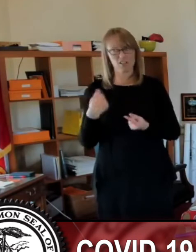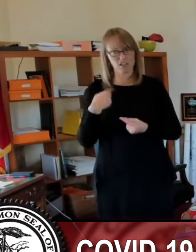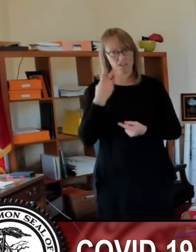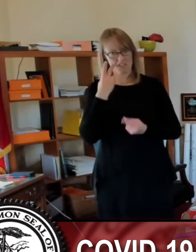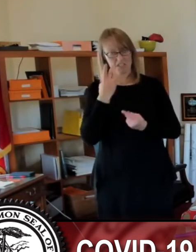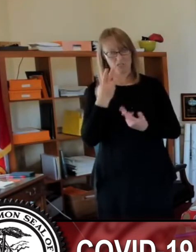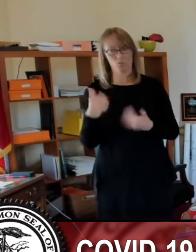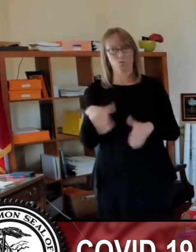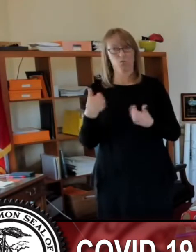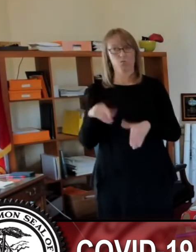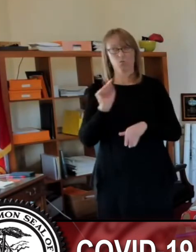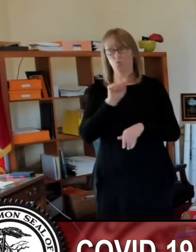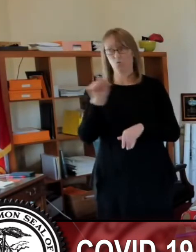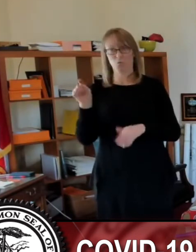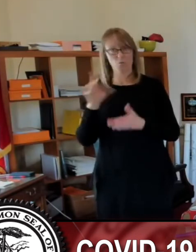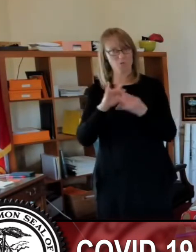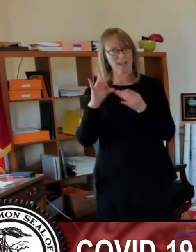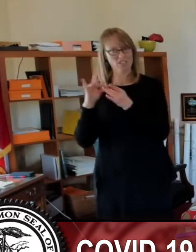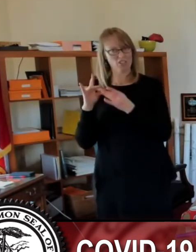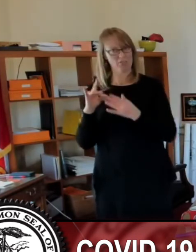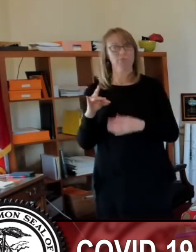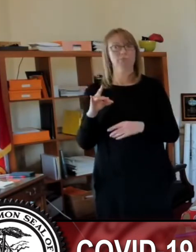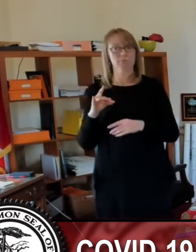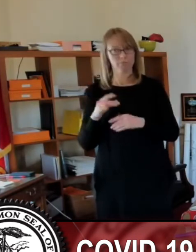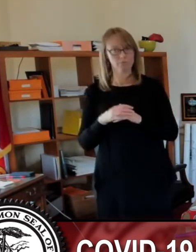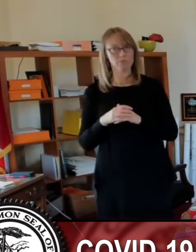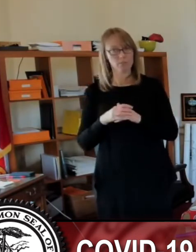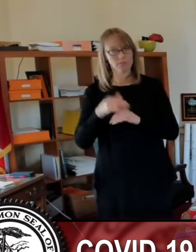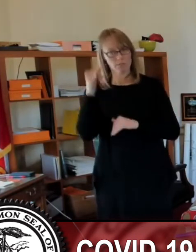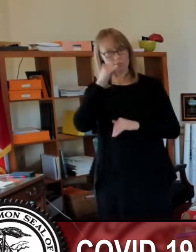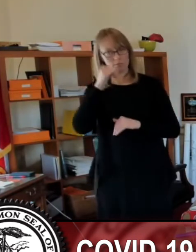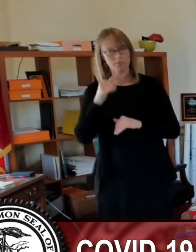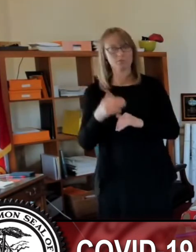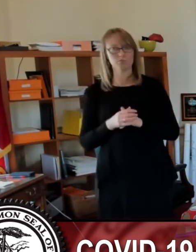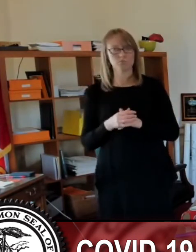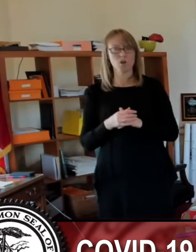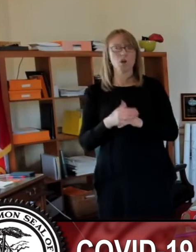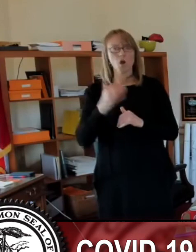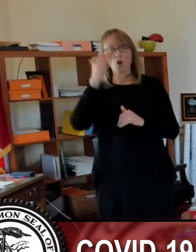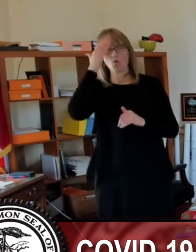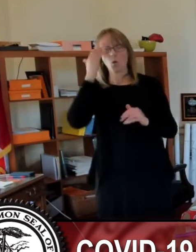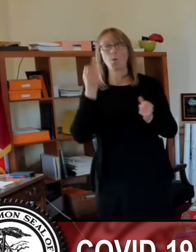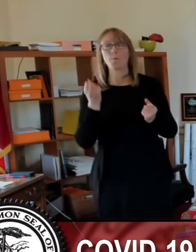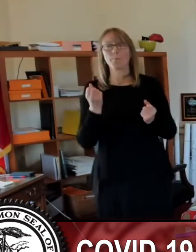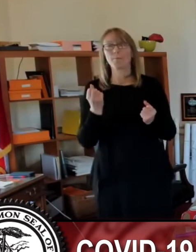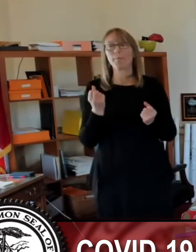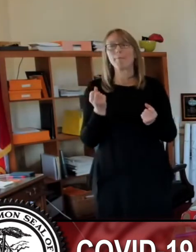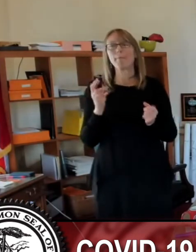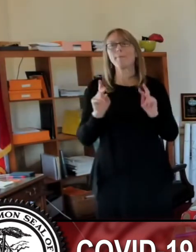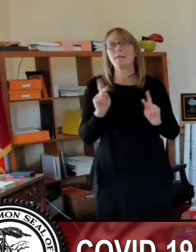on edge. So we are aware of that, of course, and we're taking those steps. With regard to